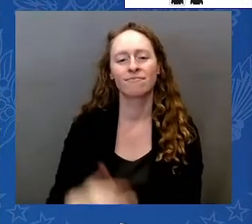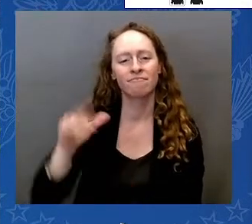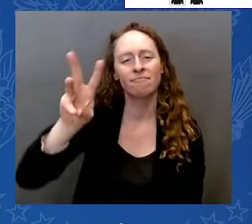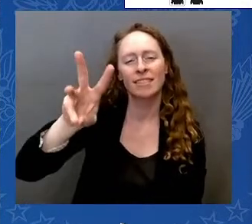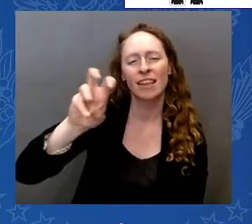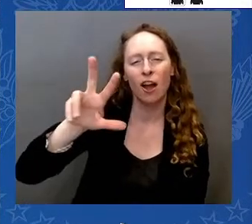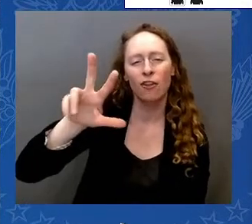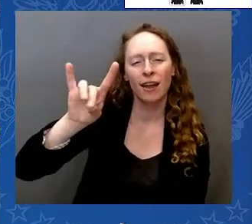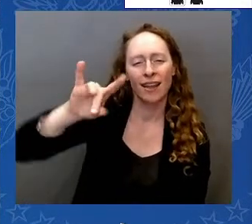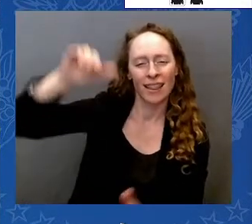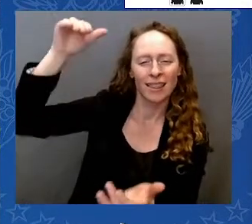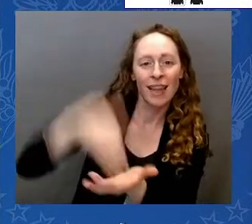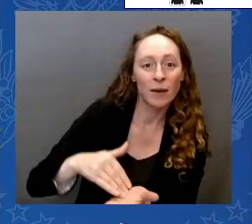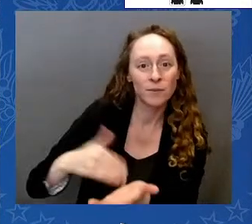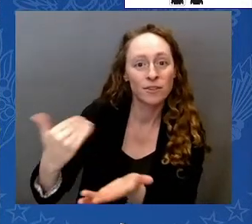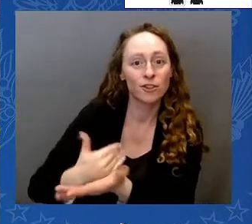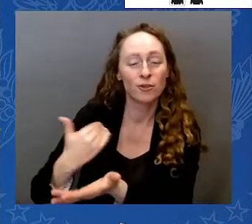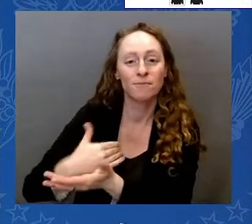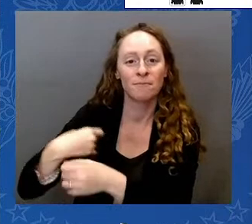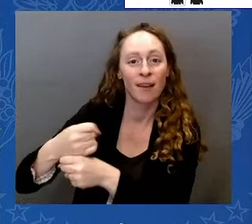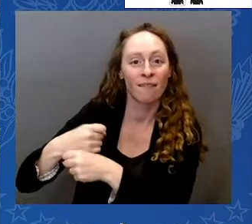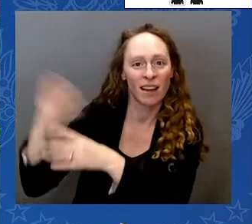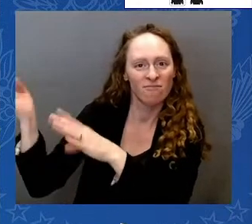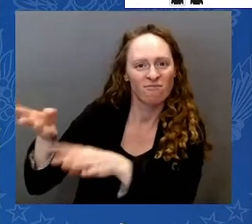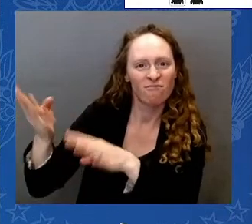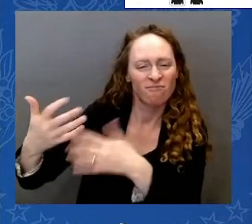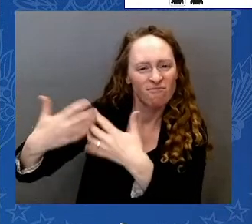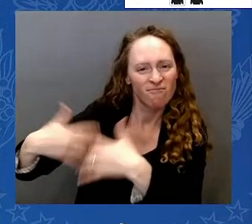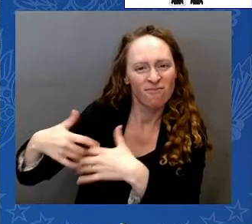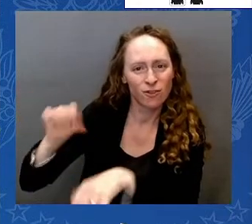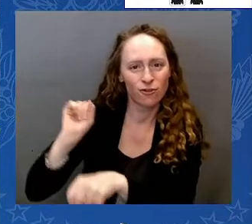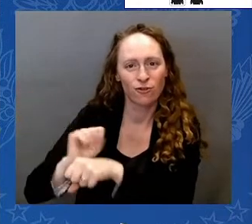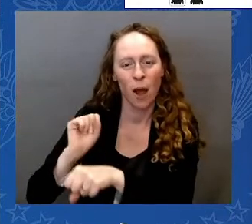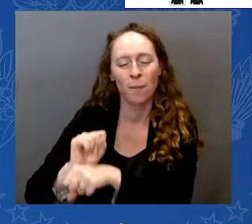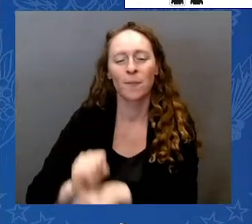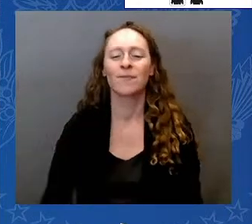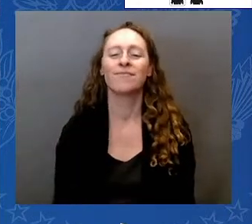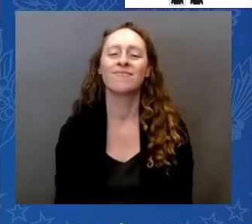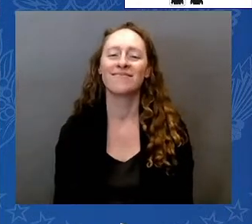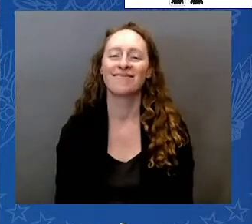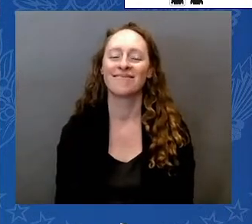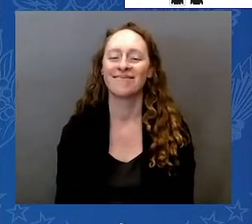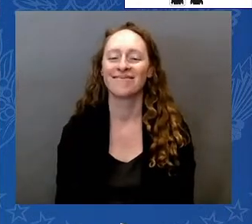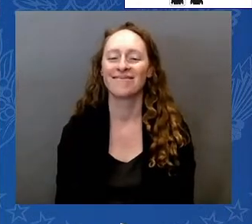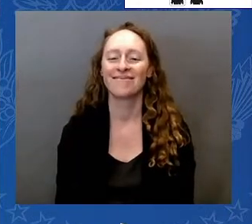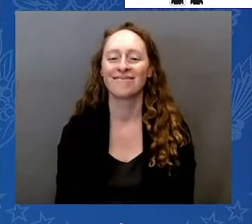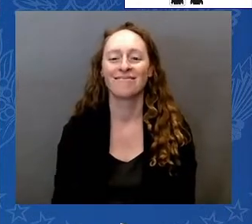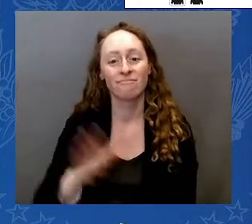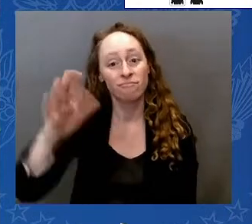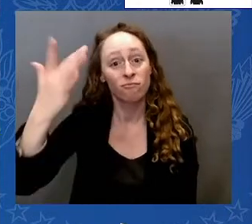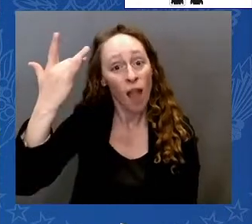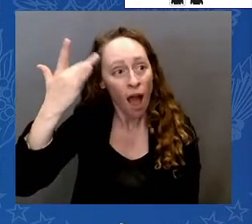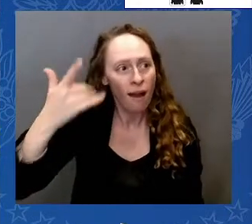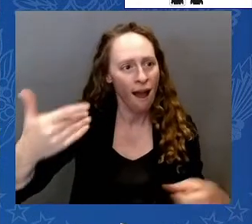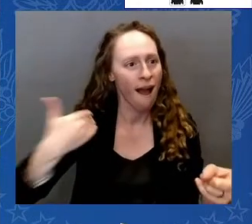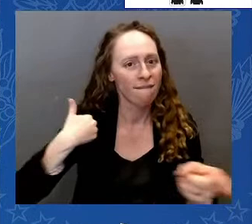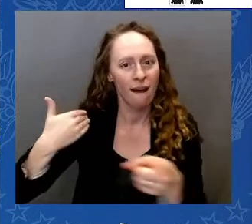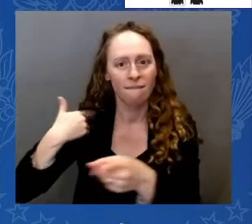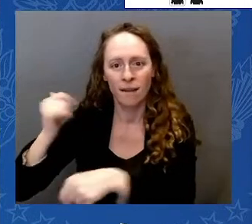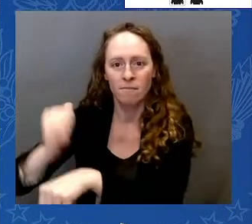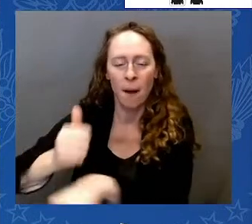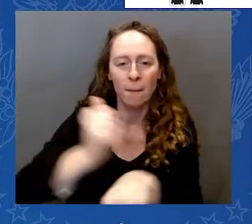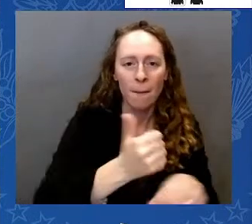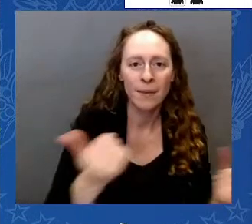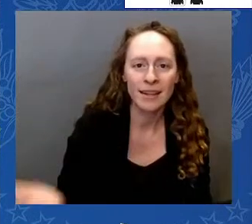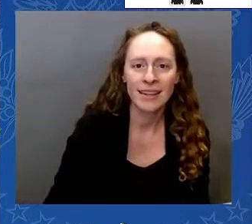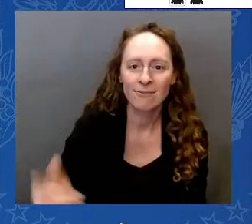president, because we're making it happen right here in America. Companies are investing in America, and we're all making sure